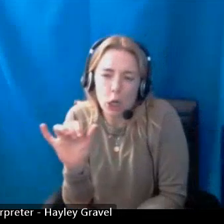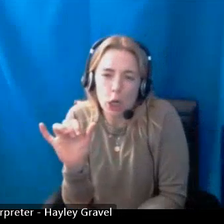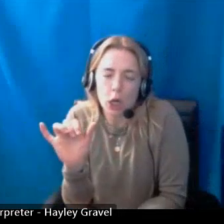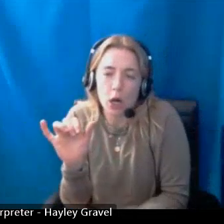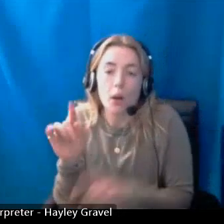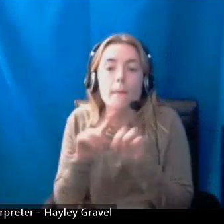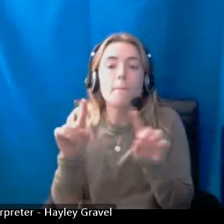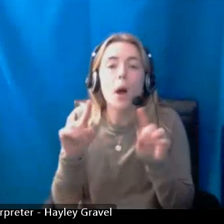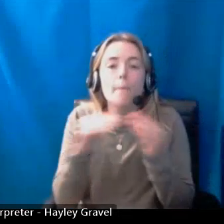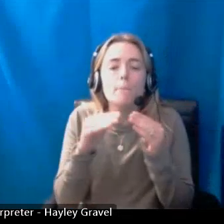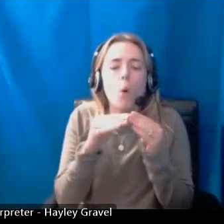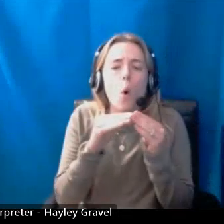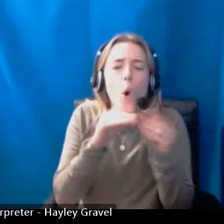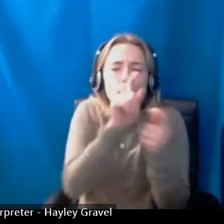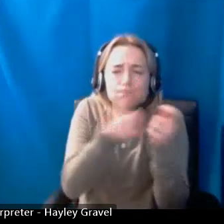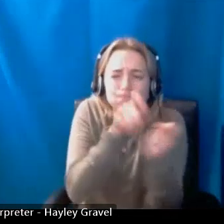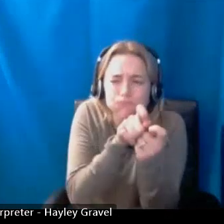But more detailed.